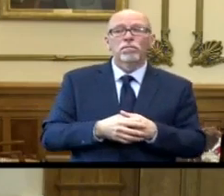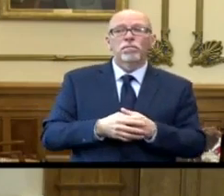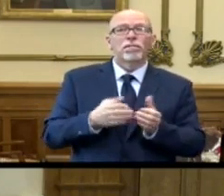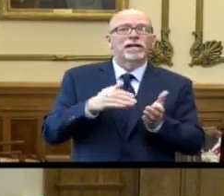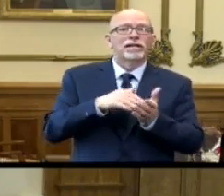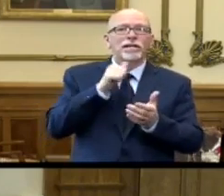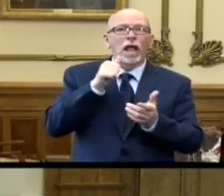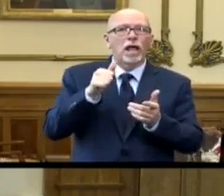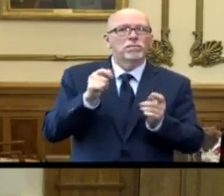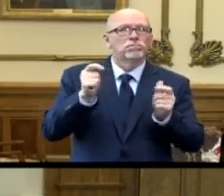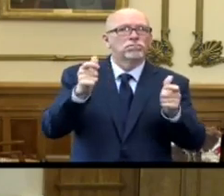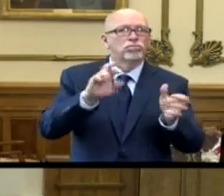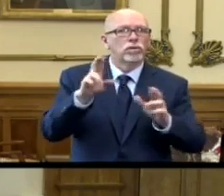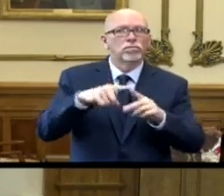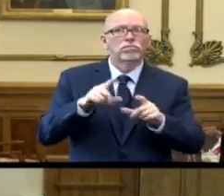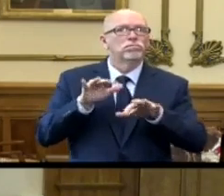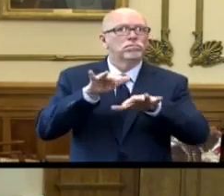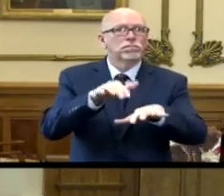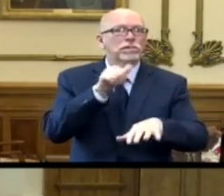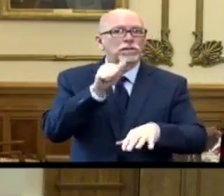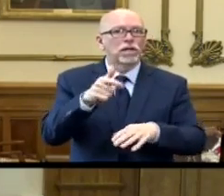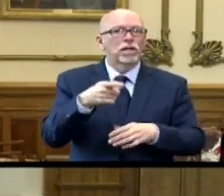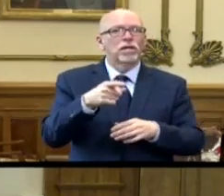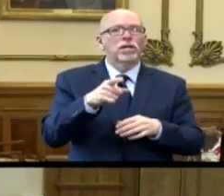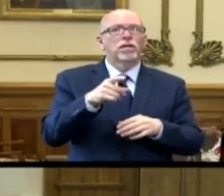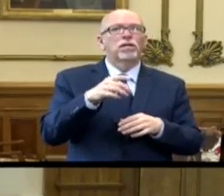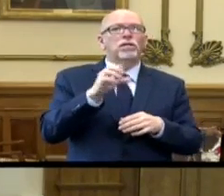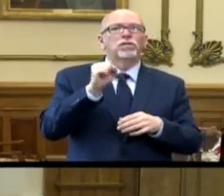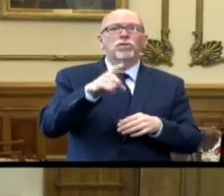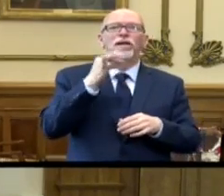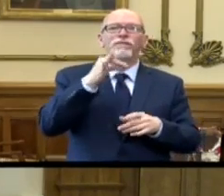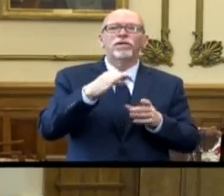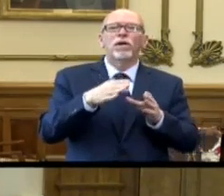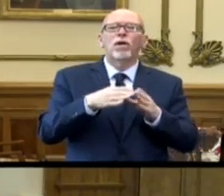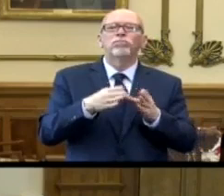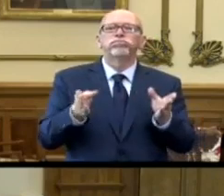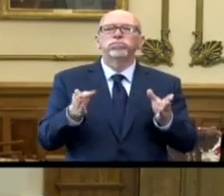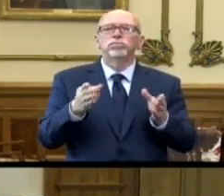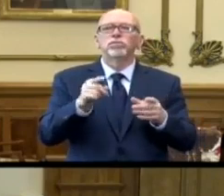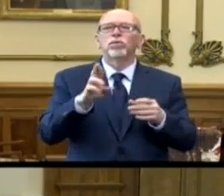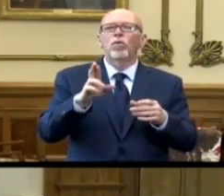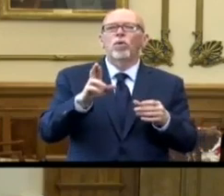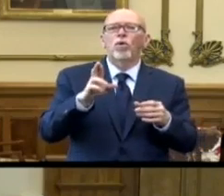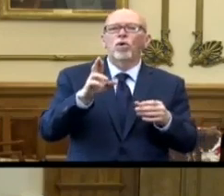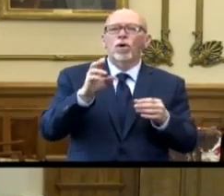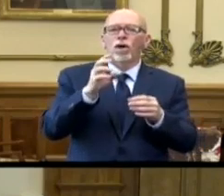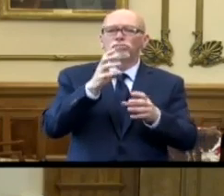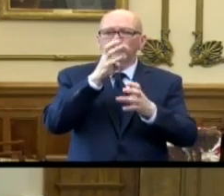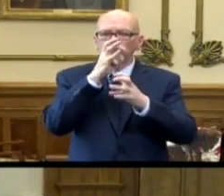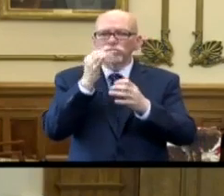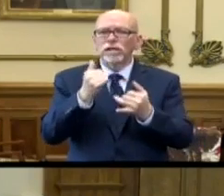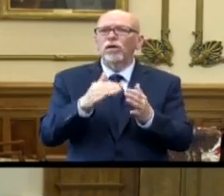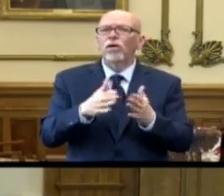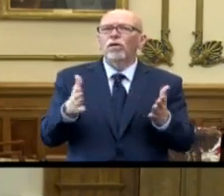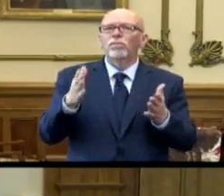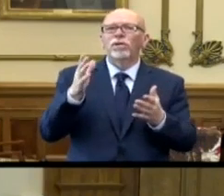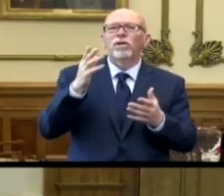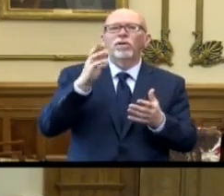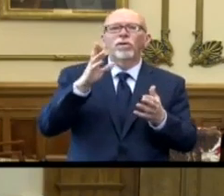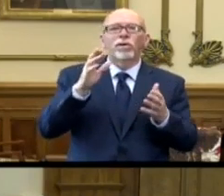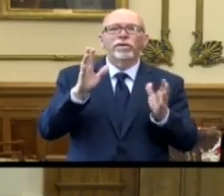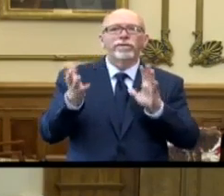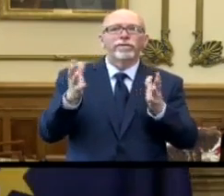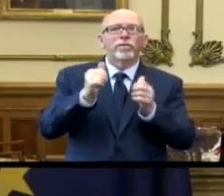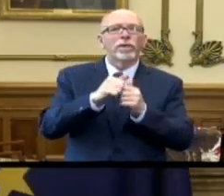again immediately. Yep. It doesn't the state loosening these restrictions remove the leverage I may now have with my creditors and